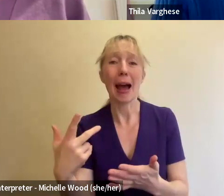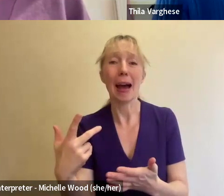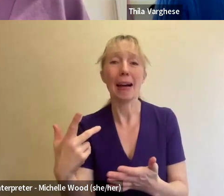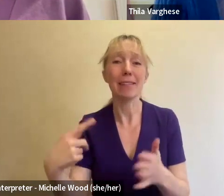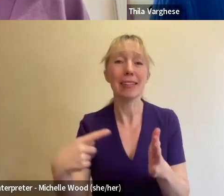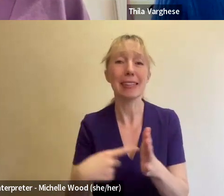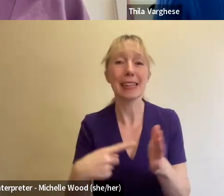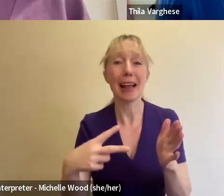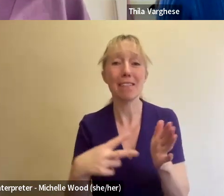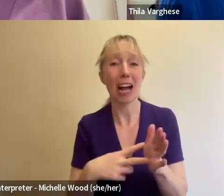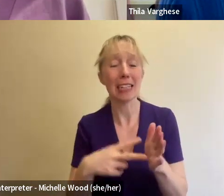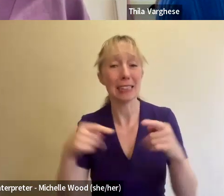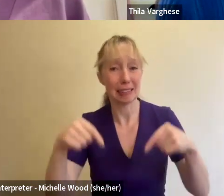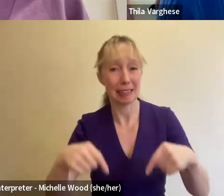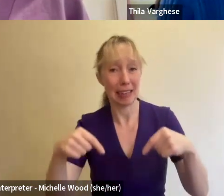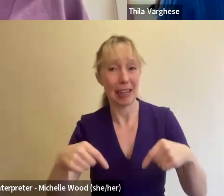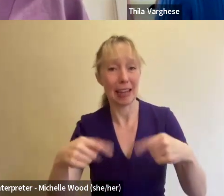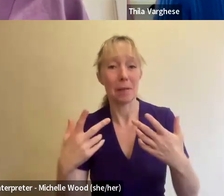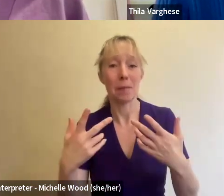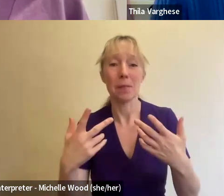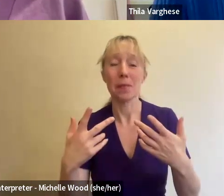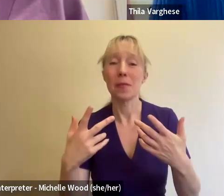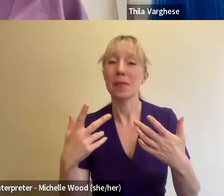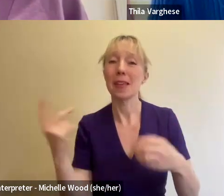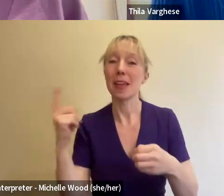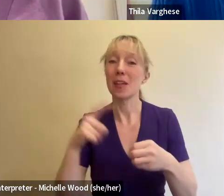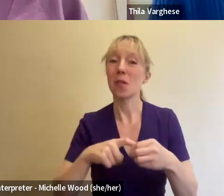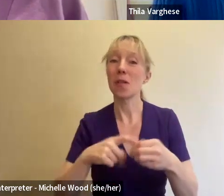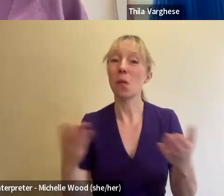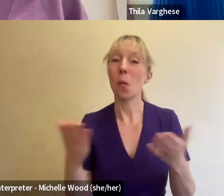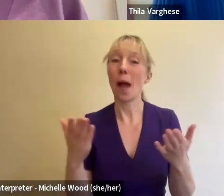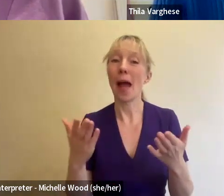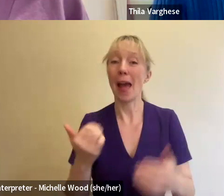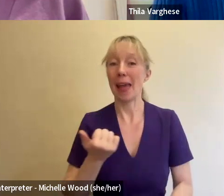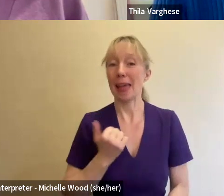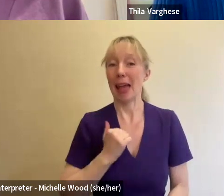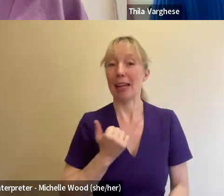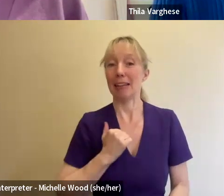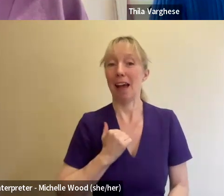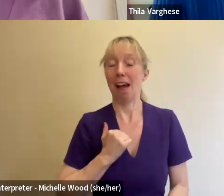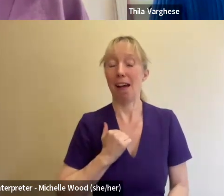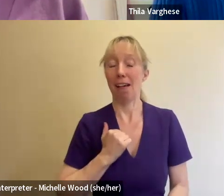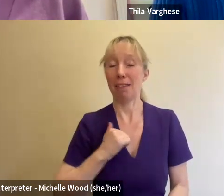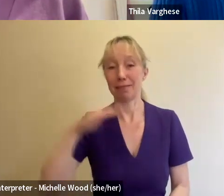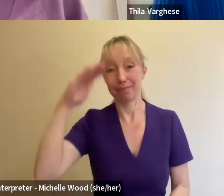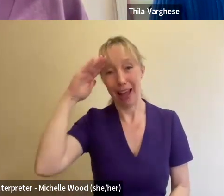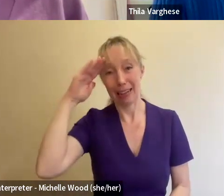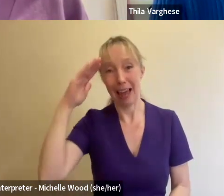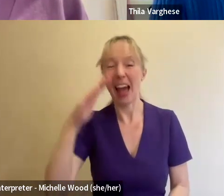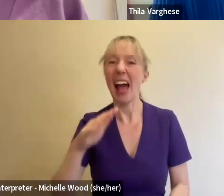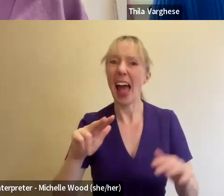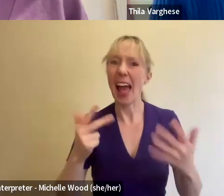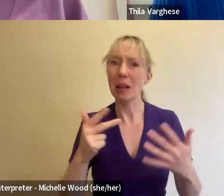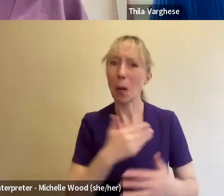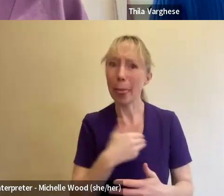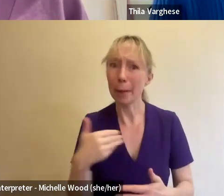Thila Varghese with us, who is joining us from Canada today. It is currently 8 a.m. there, so thank